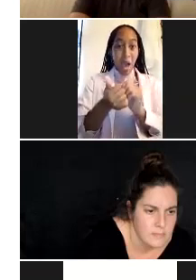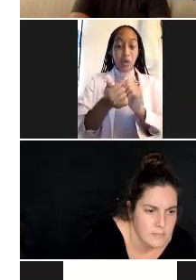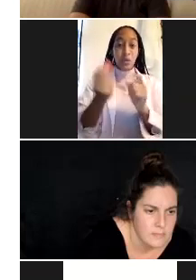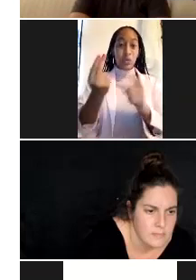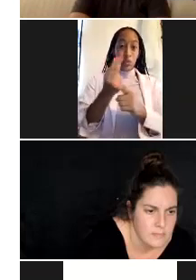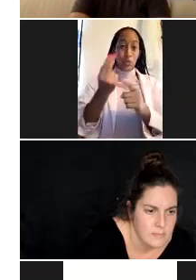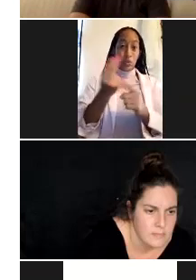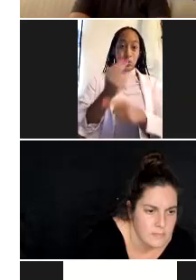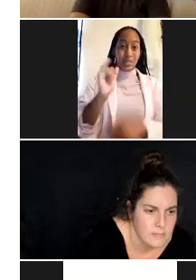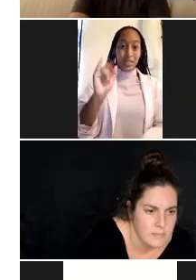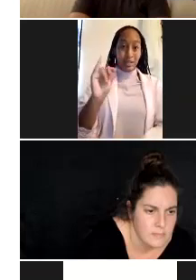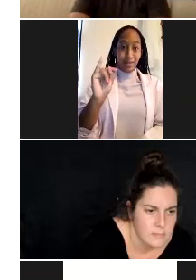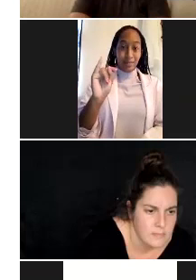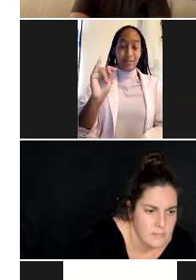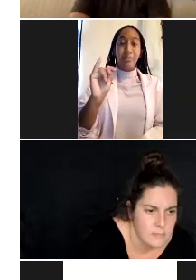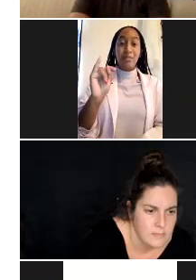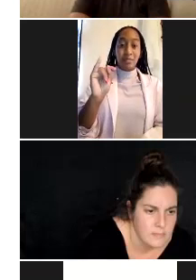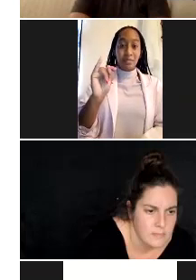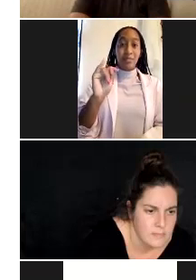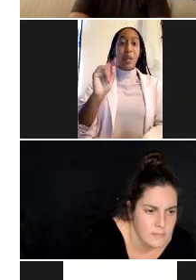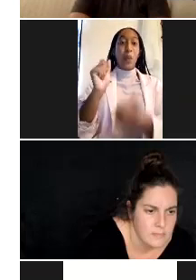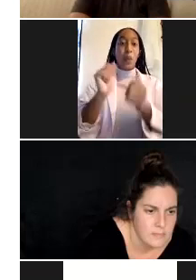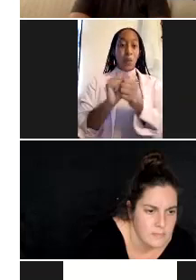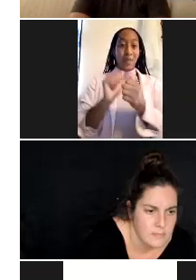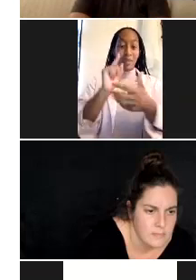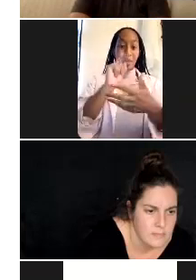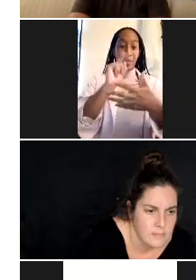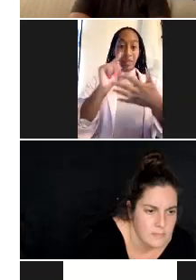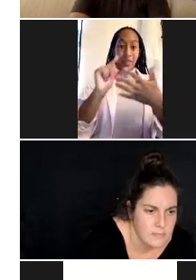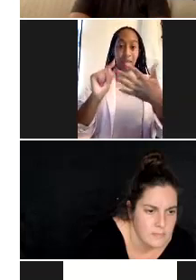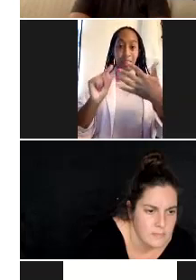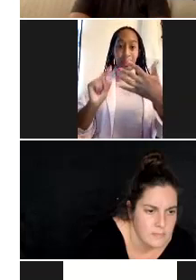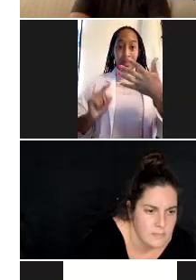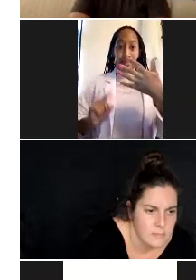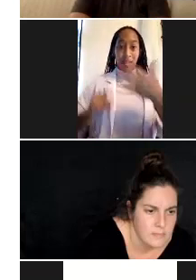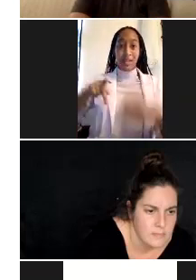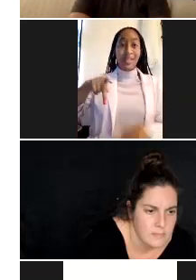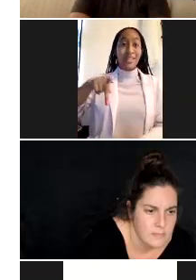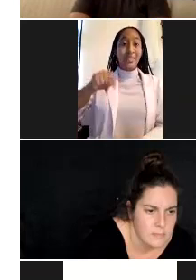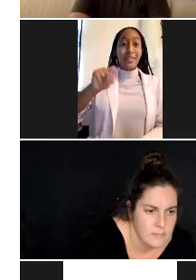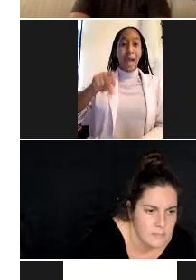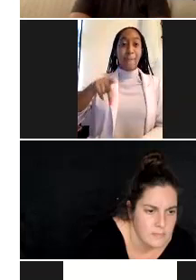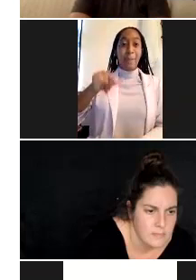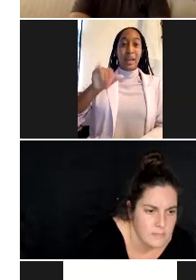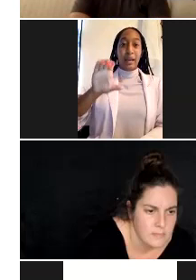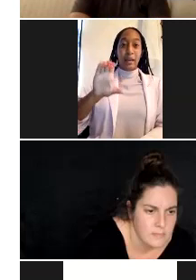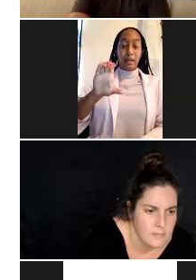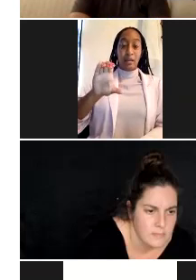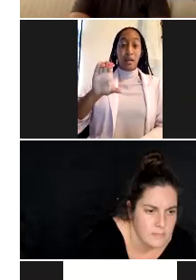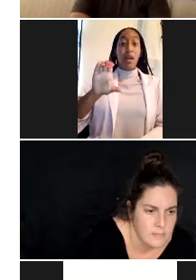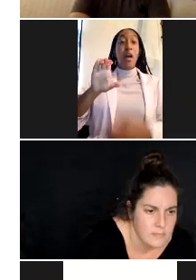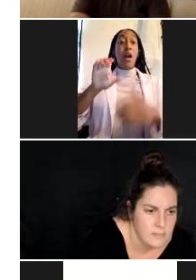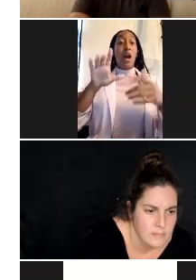these topic areas. So everything, including measurement, scientific